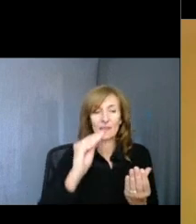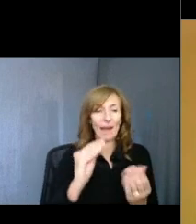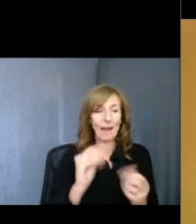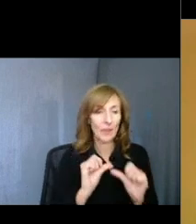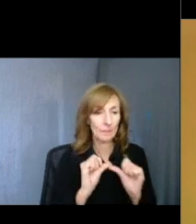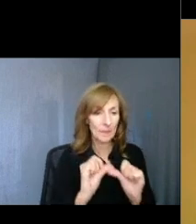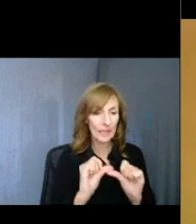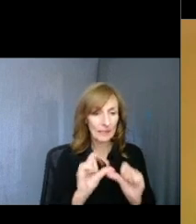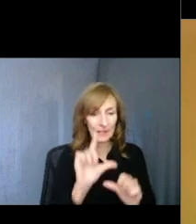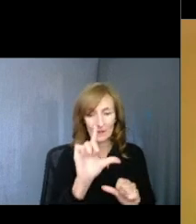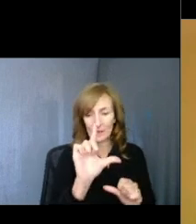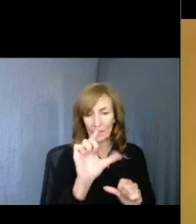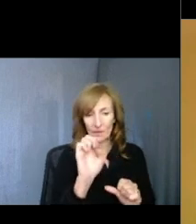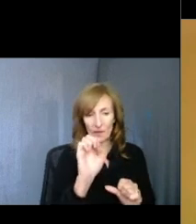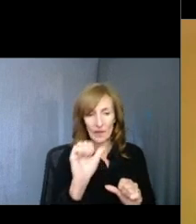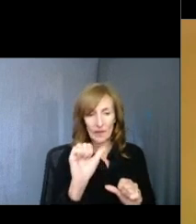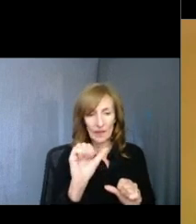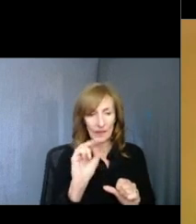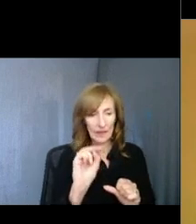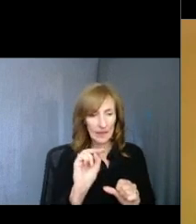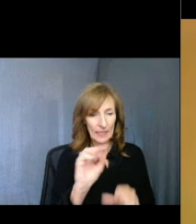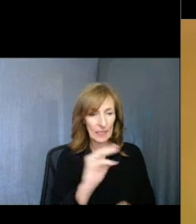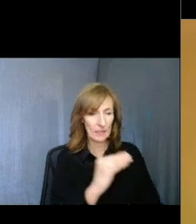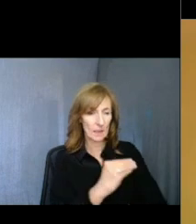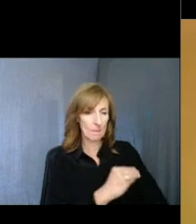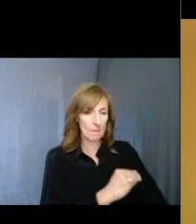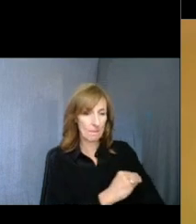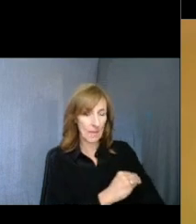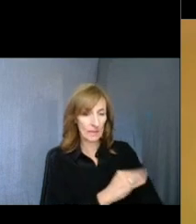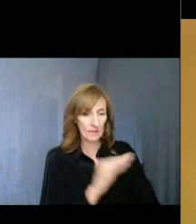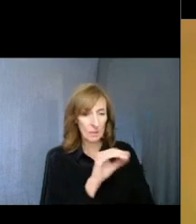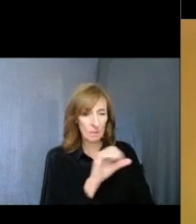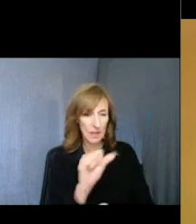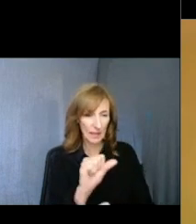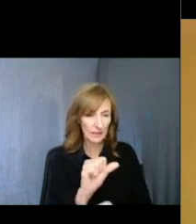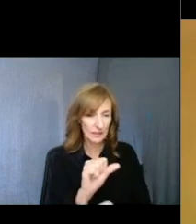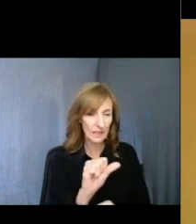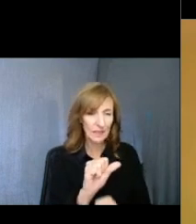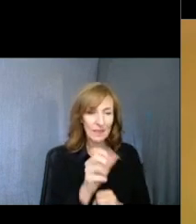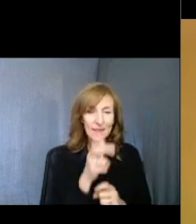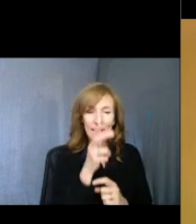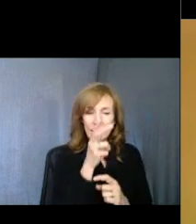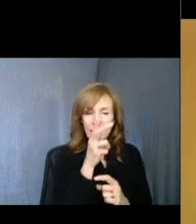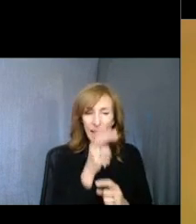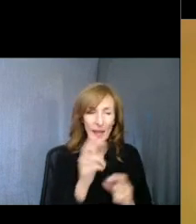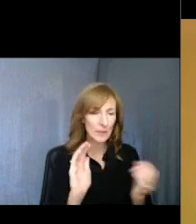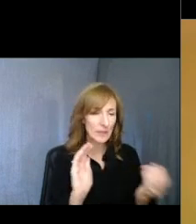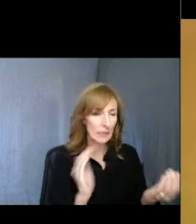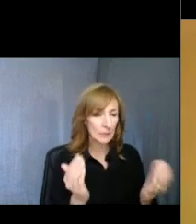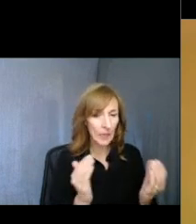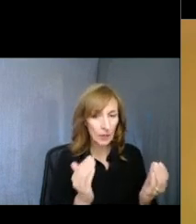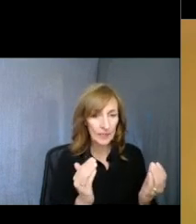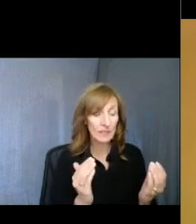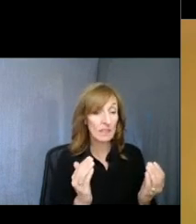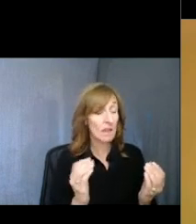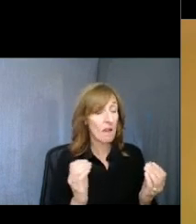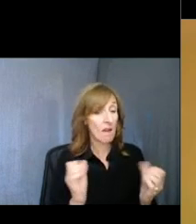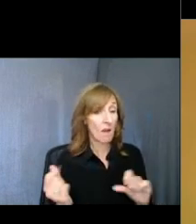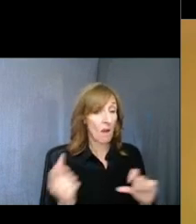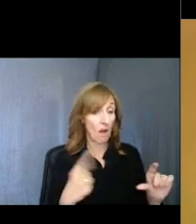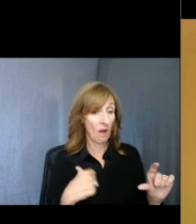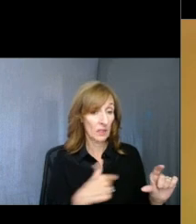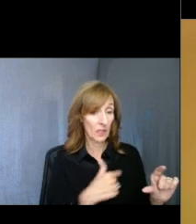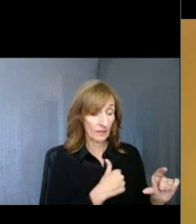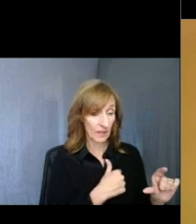And this is a lousy analogy, but I think all of us recognize if we had a disease that